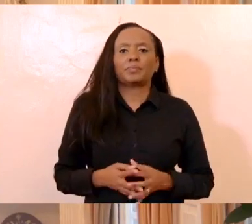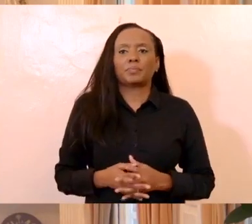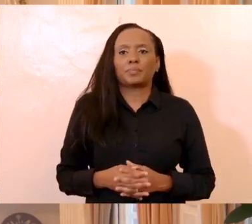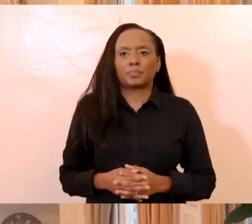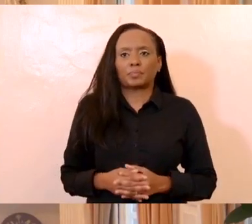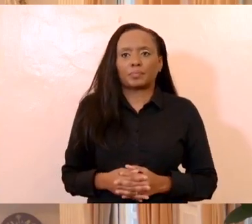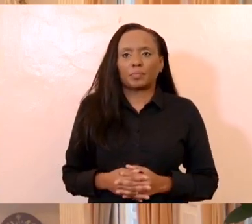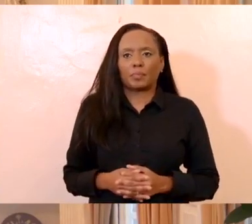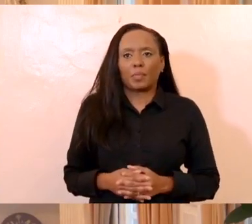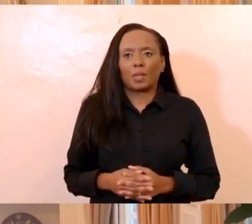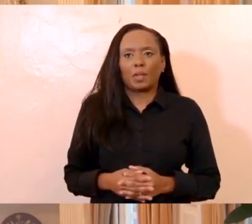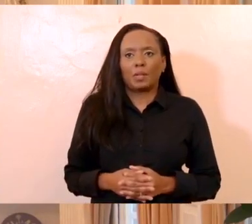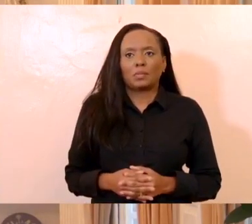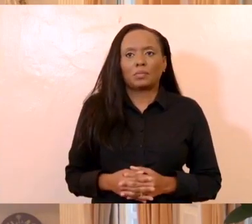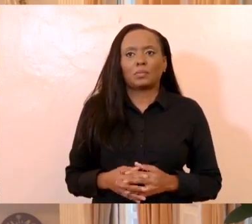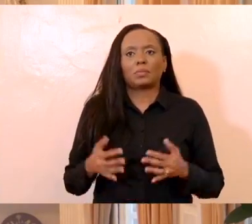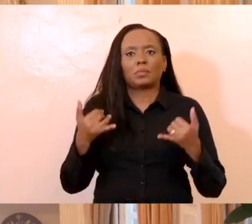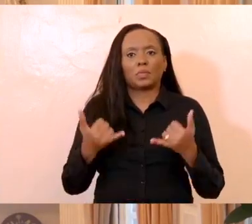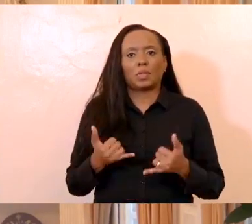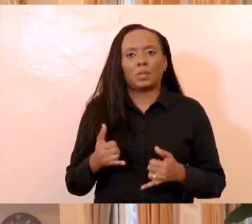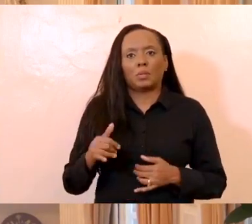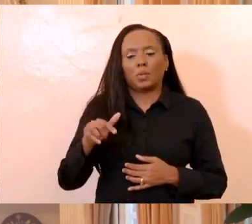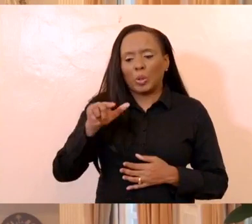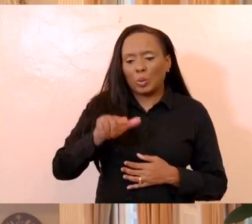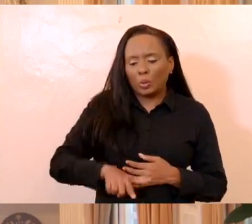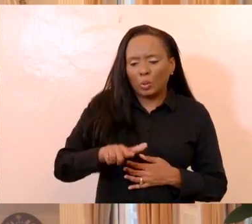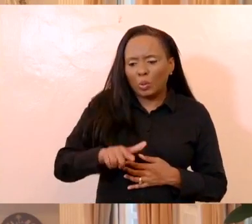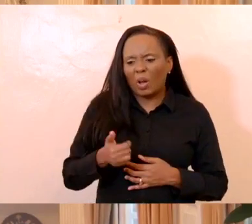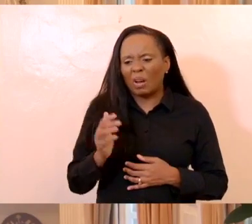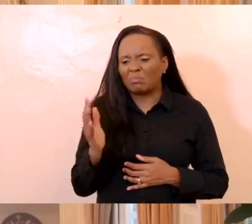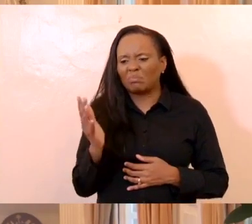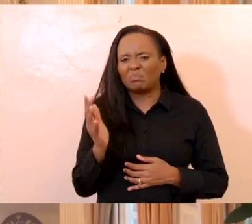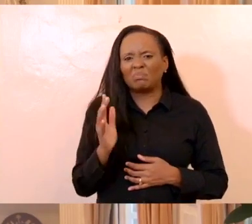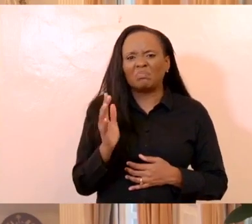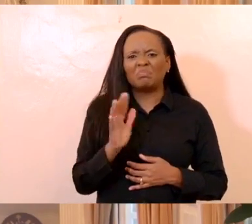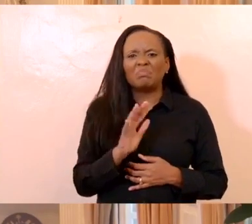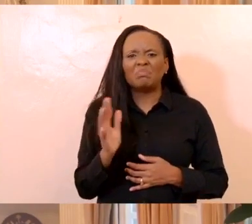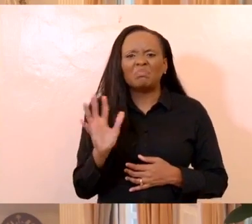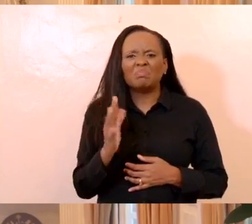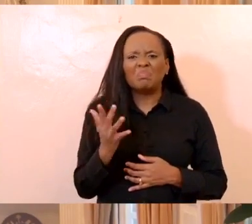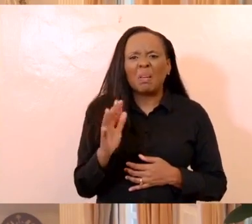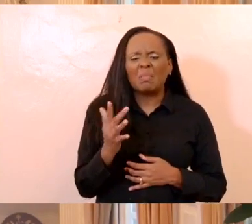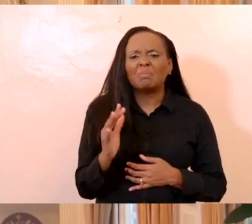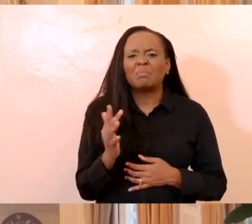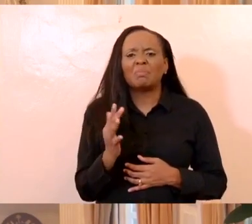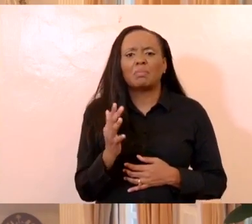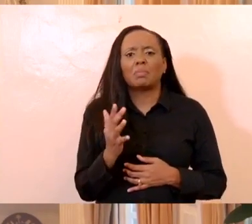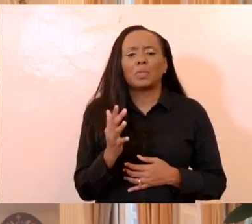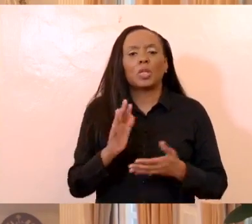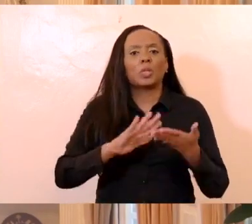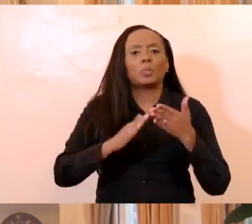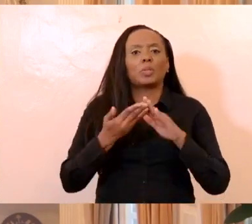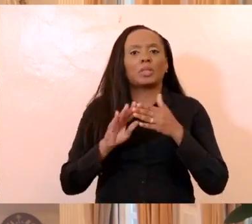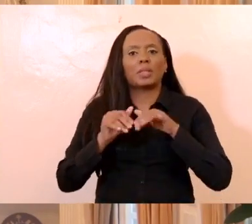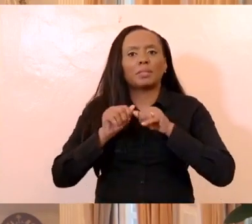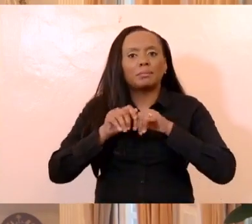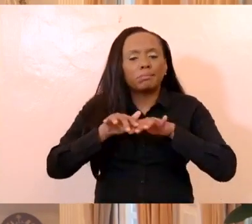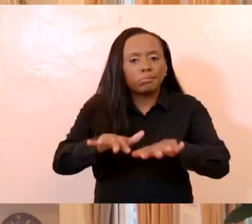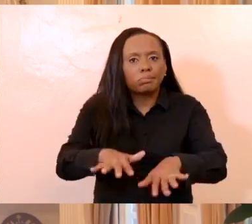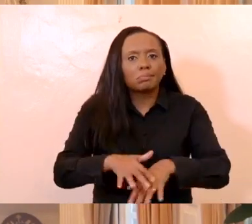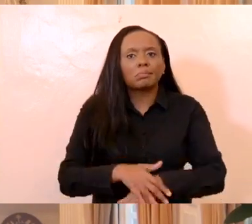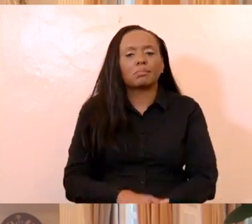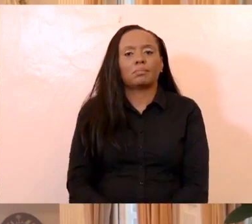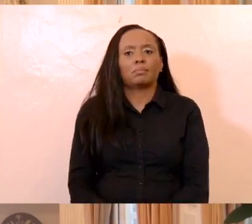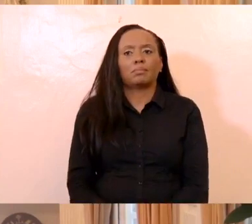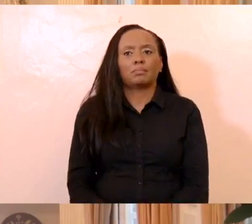from low to moderate community incidents or risk of community transmission beyond clusters. Additional measures may